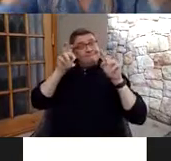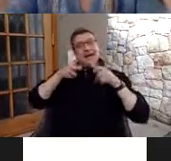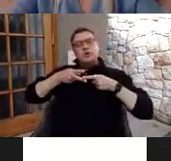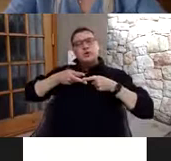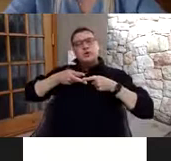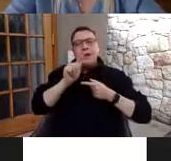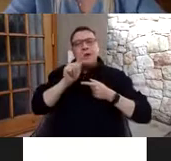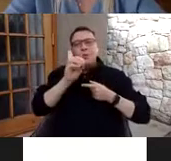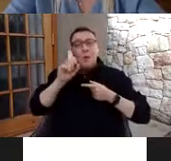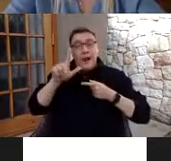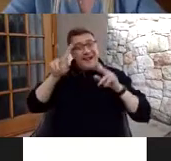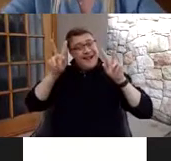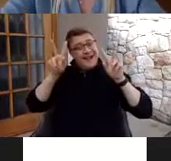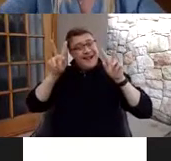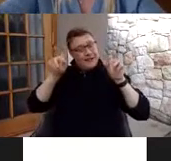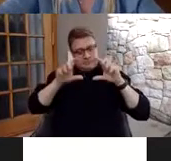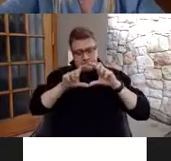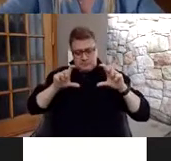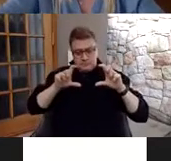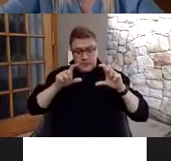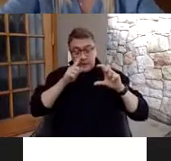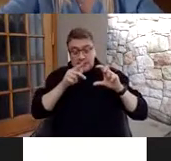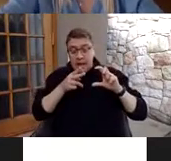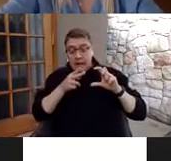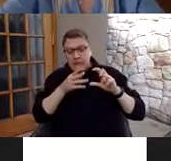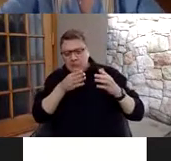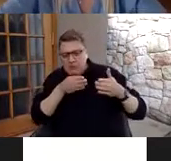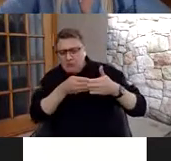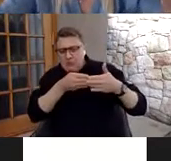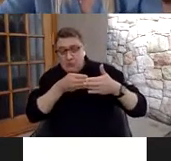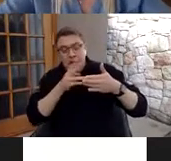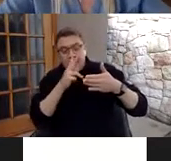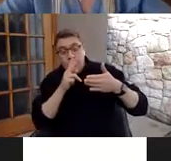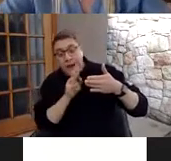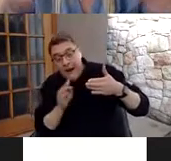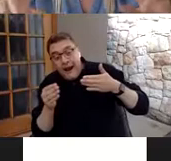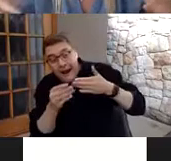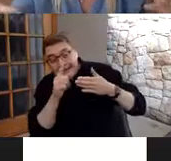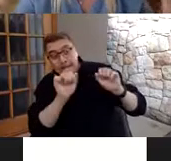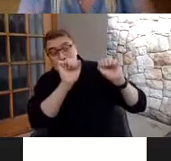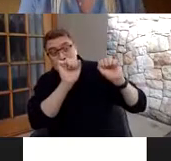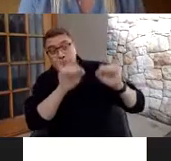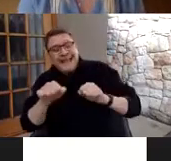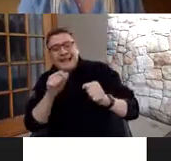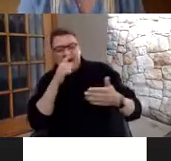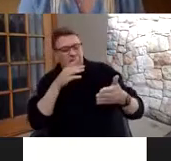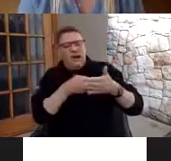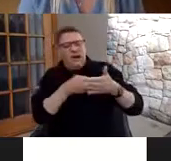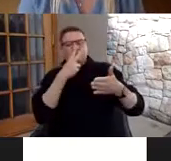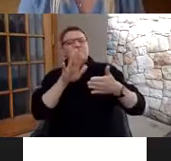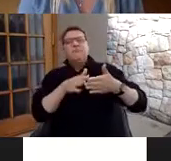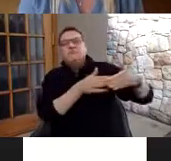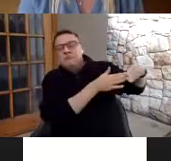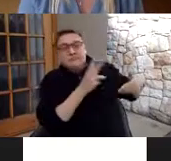see past that disability and see someone's potential in spite of any of their different abilities that they